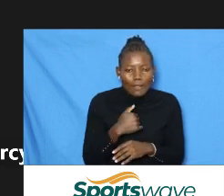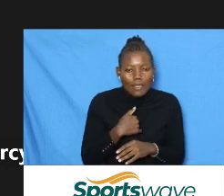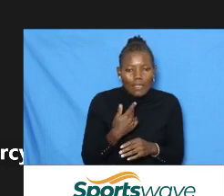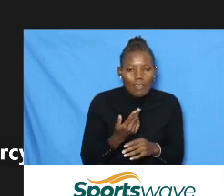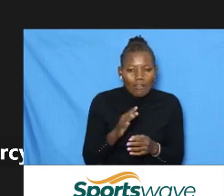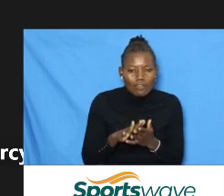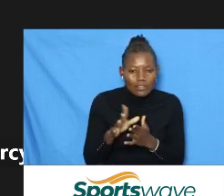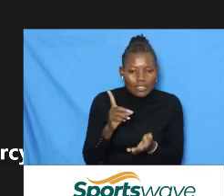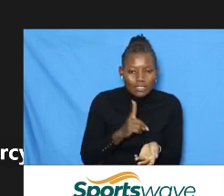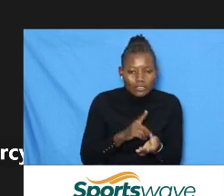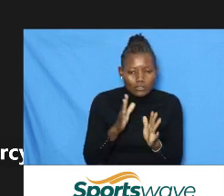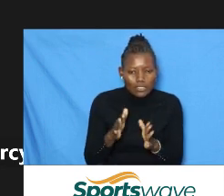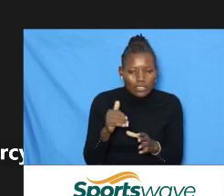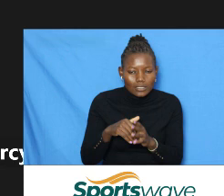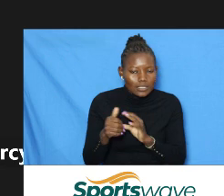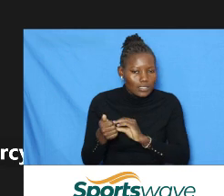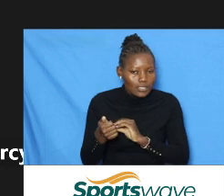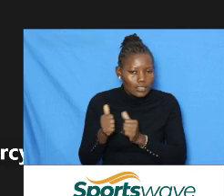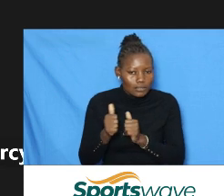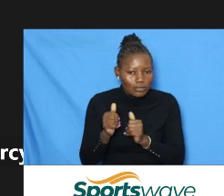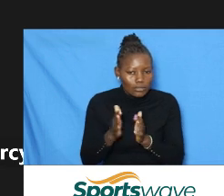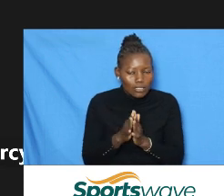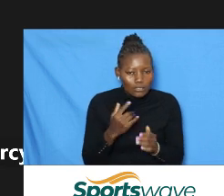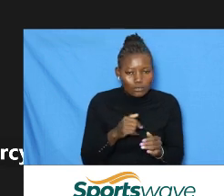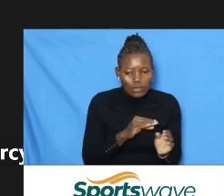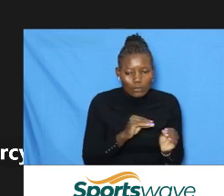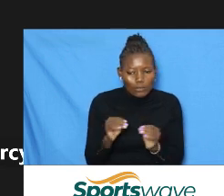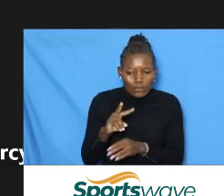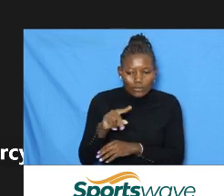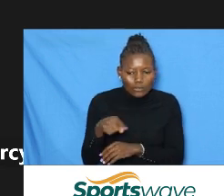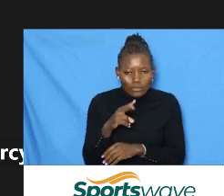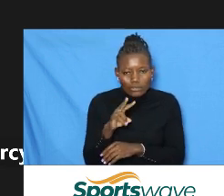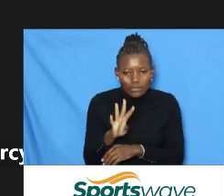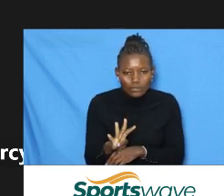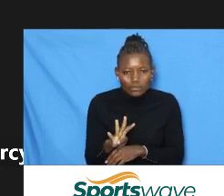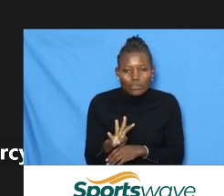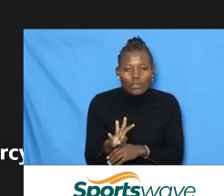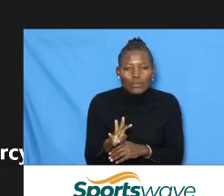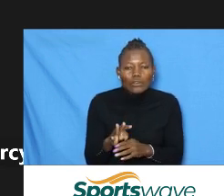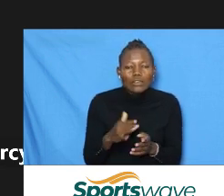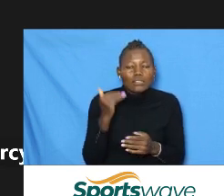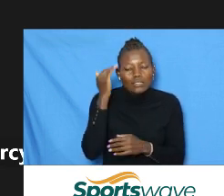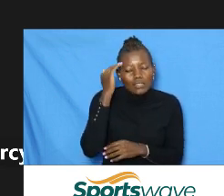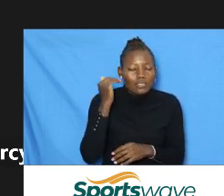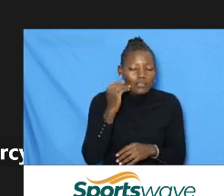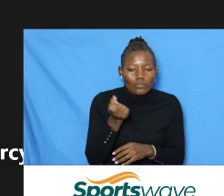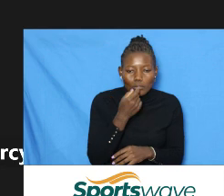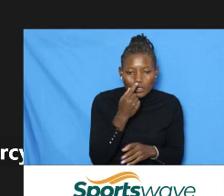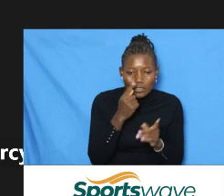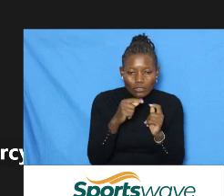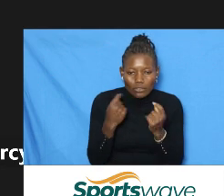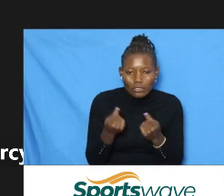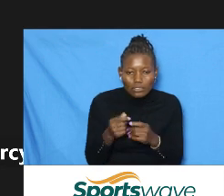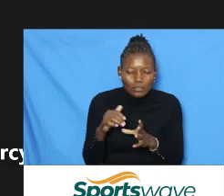in sports, and you're heading to Paris 2024 as the head of the medical team, in